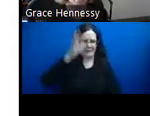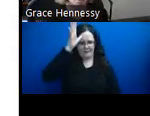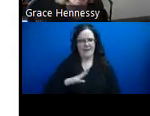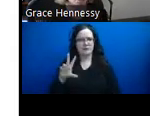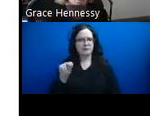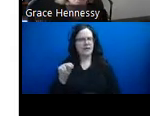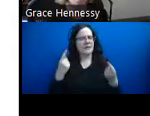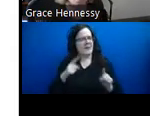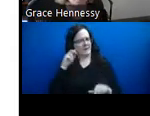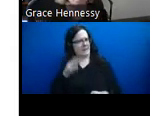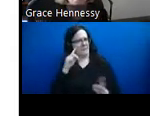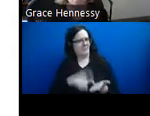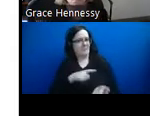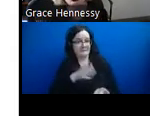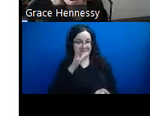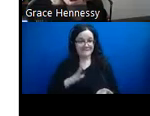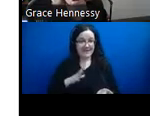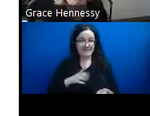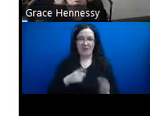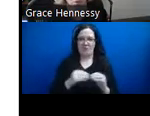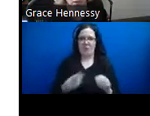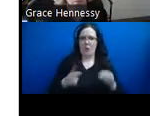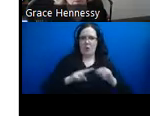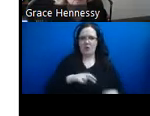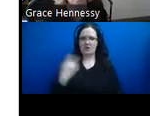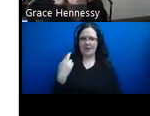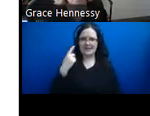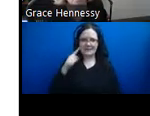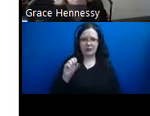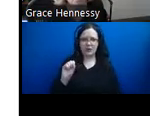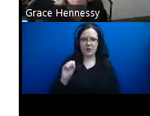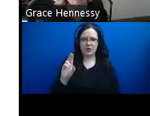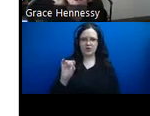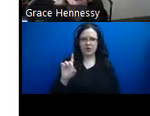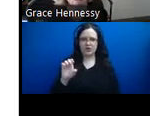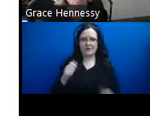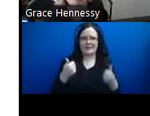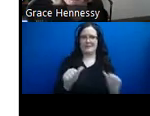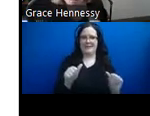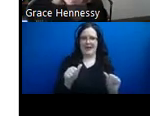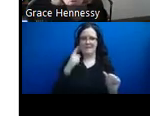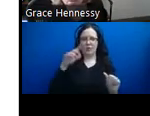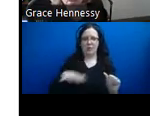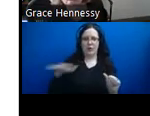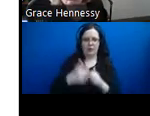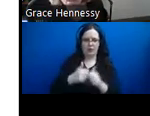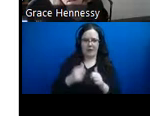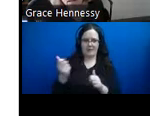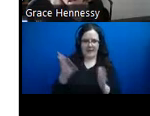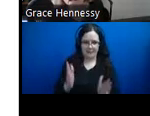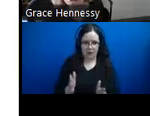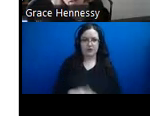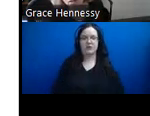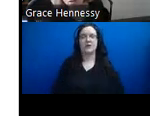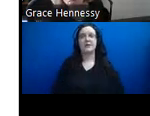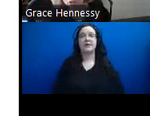added an additional risk to suicide attempts among problem gamblers. Bishkoff also looked at this data